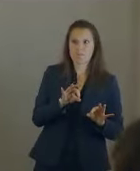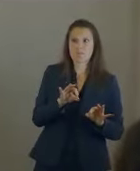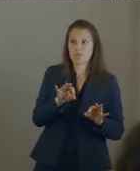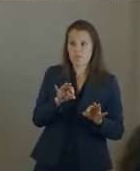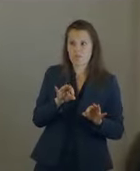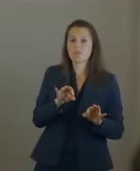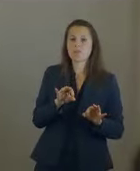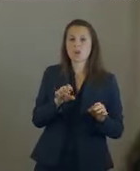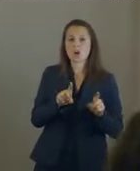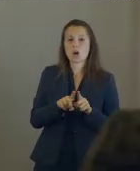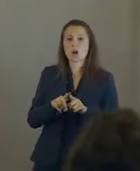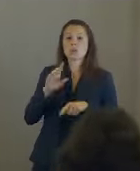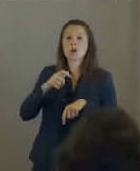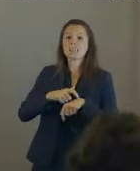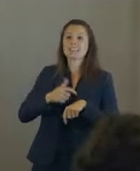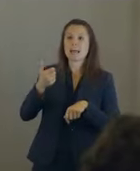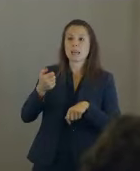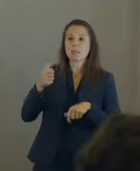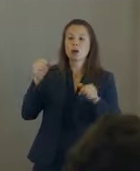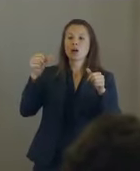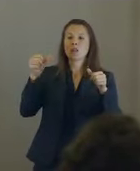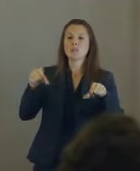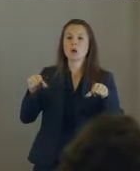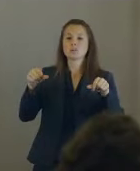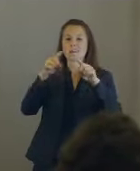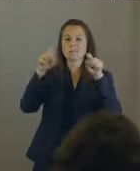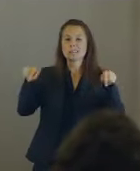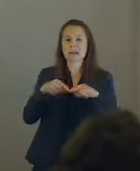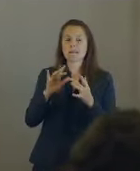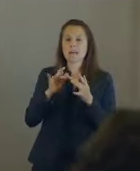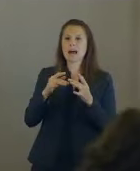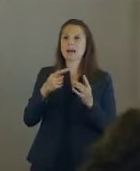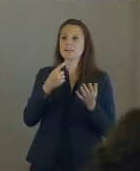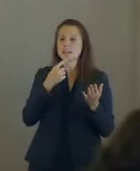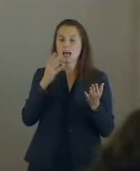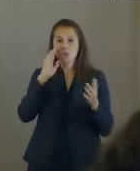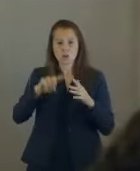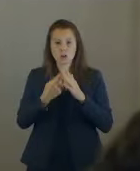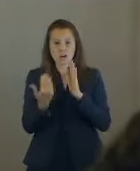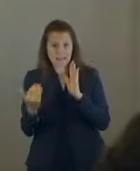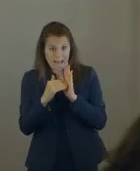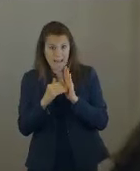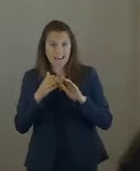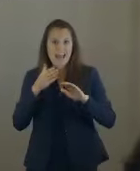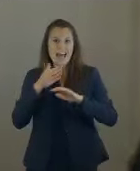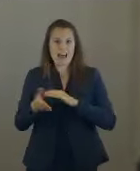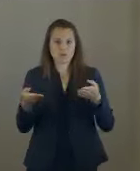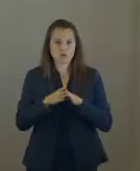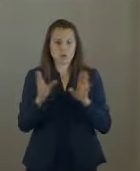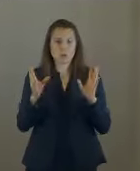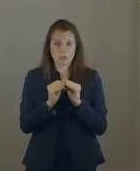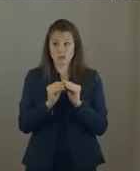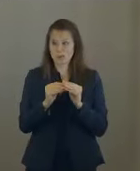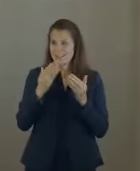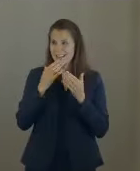us also have the timekeeper post a sign online indicating that we will reconvene following closed session. Oh,